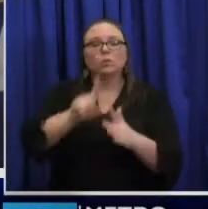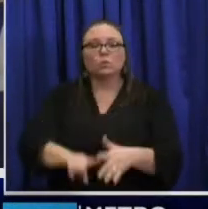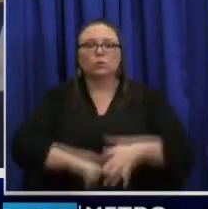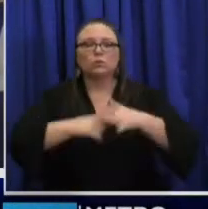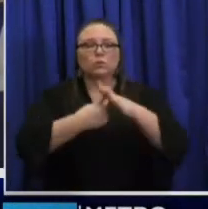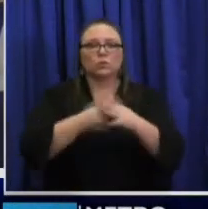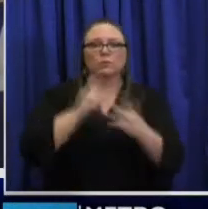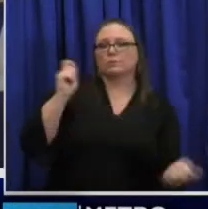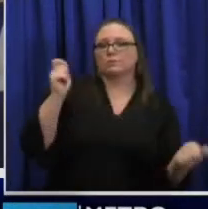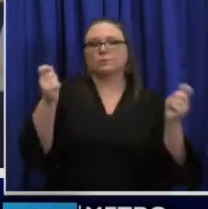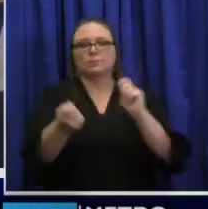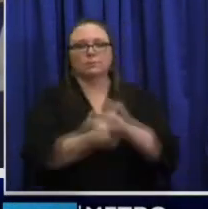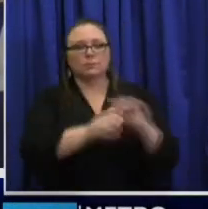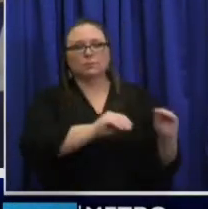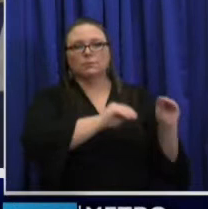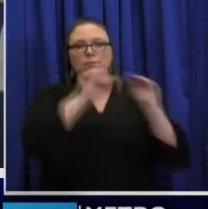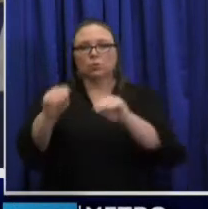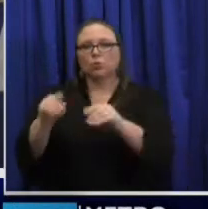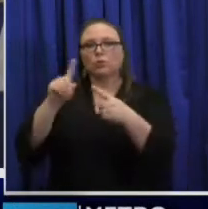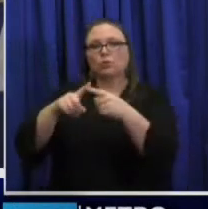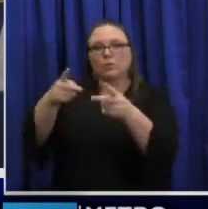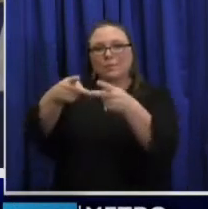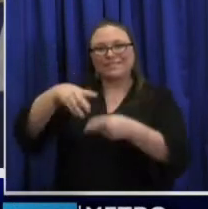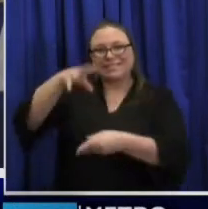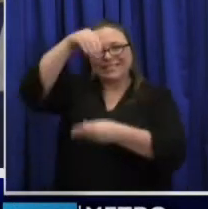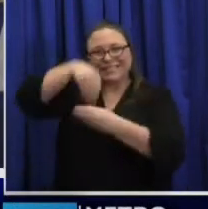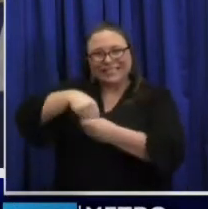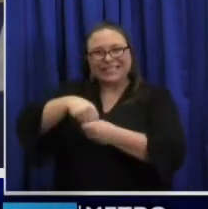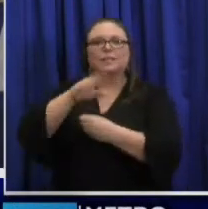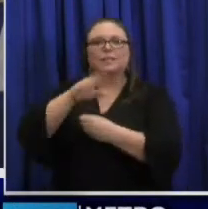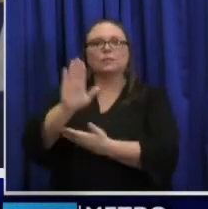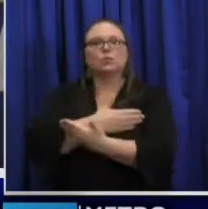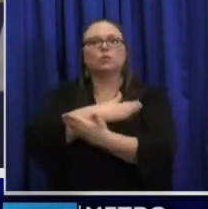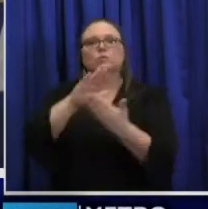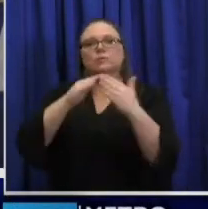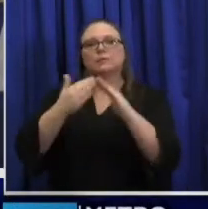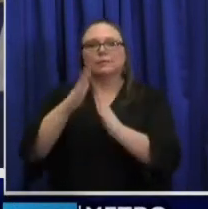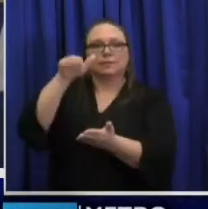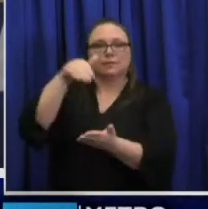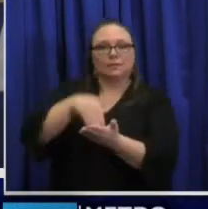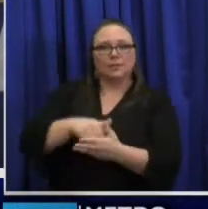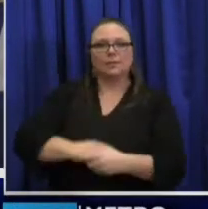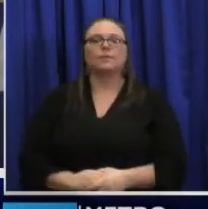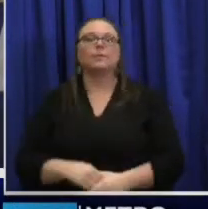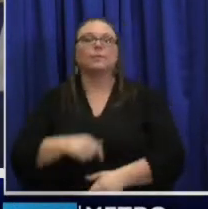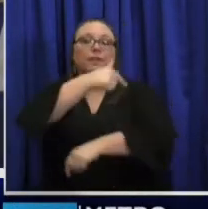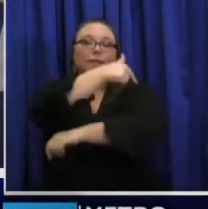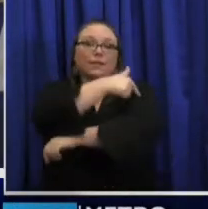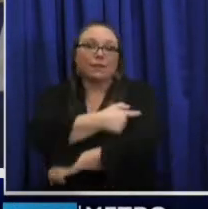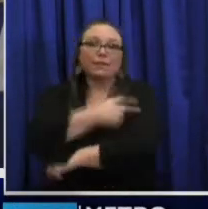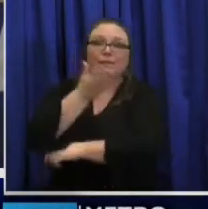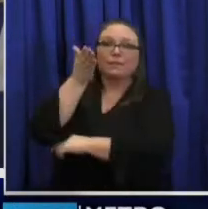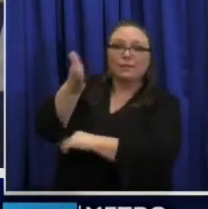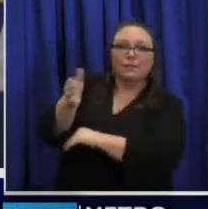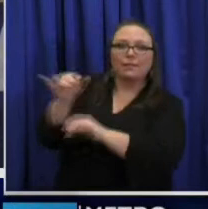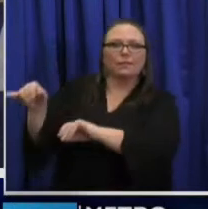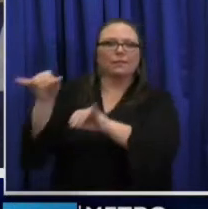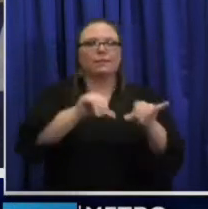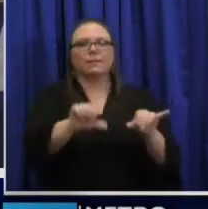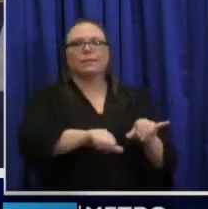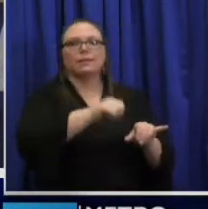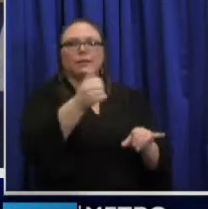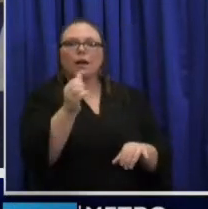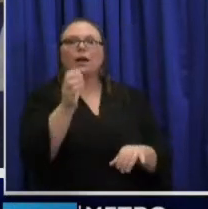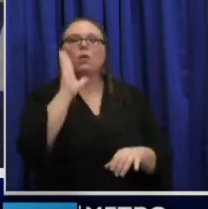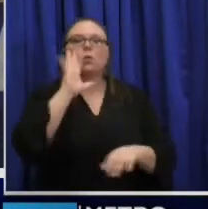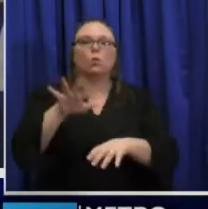our transition to a location inside the Music City Center. Vaccination at this site, like all of our sites, will